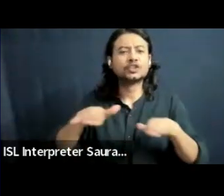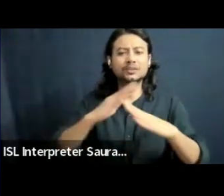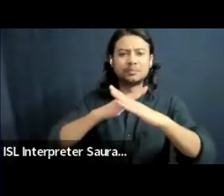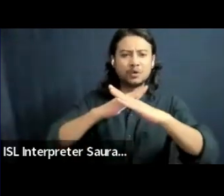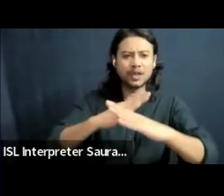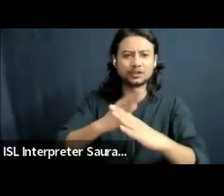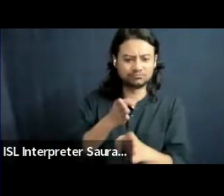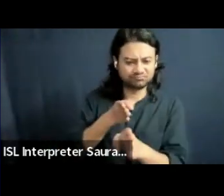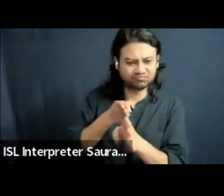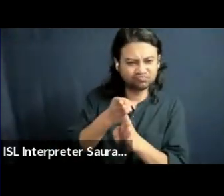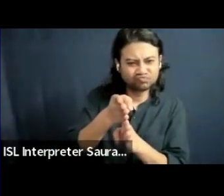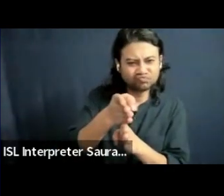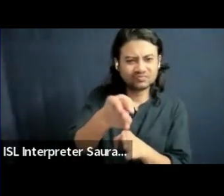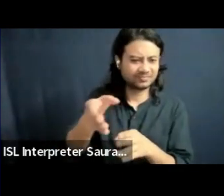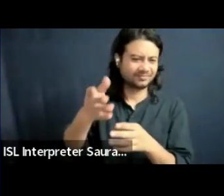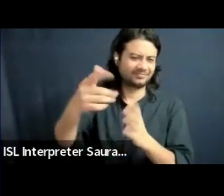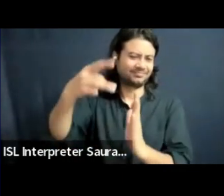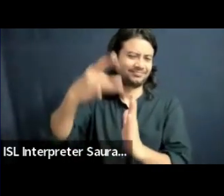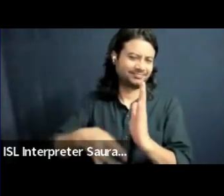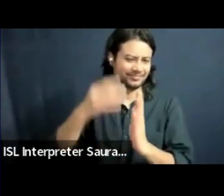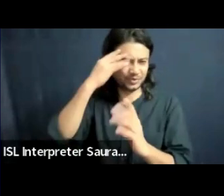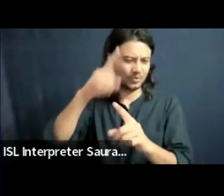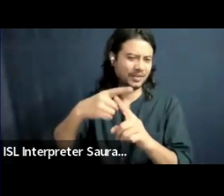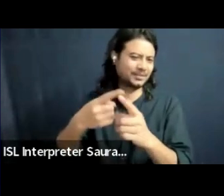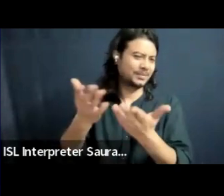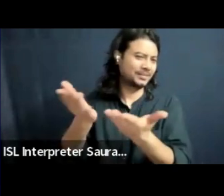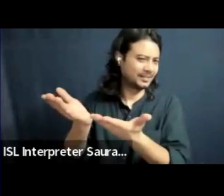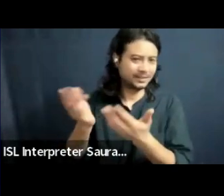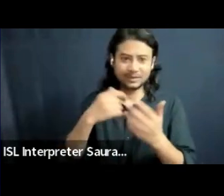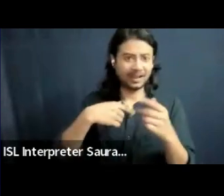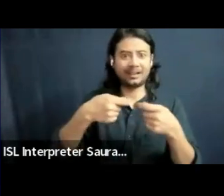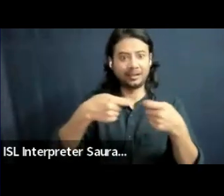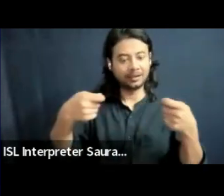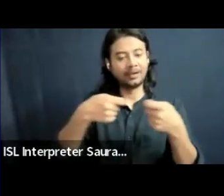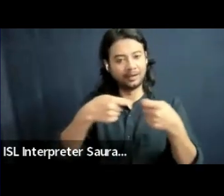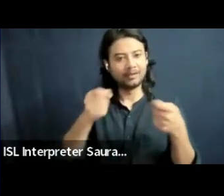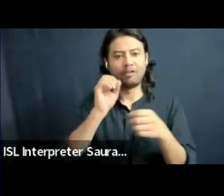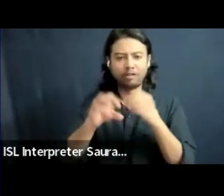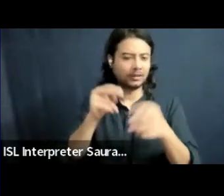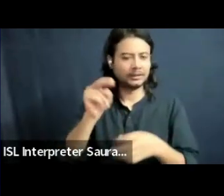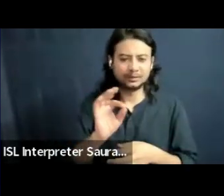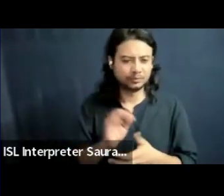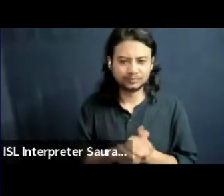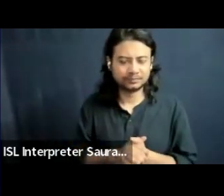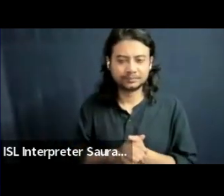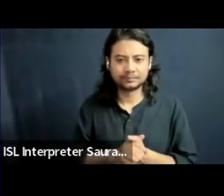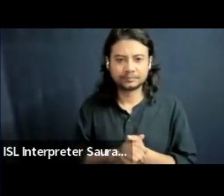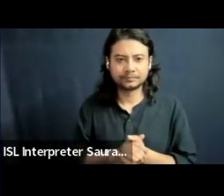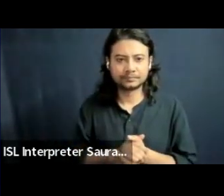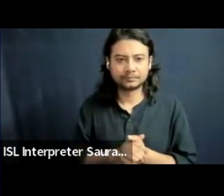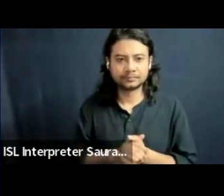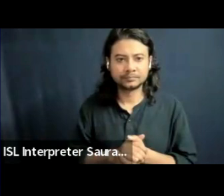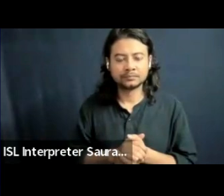so it won't go into a high amount of detail. But just to say, disability is a